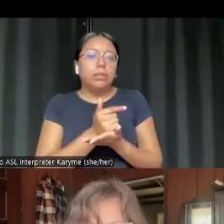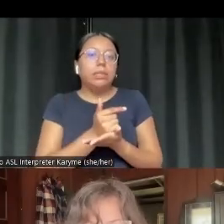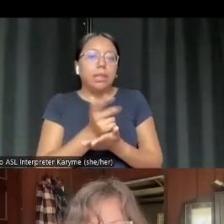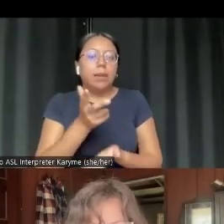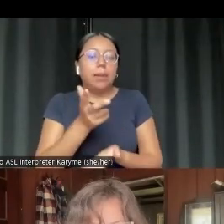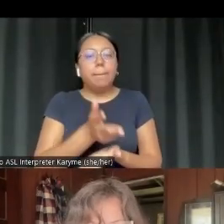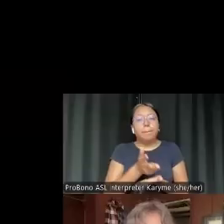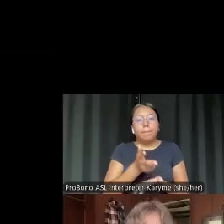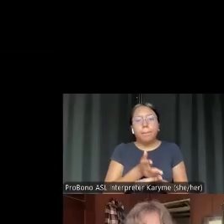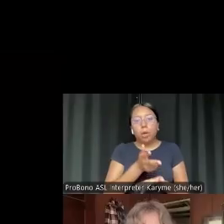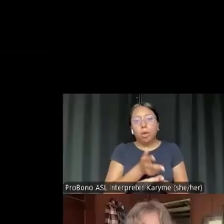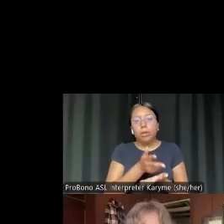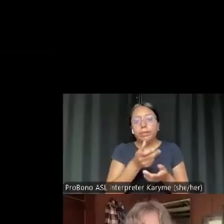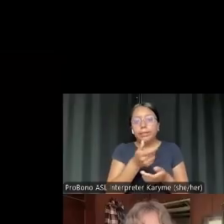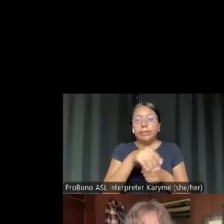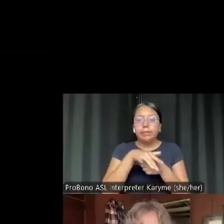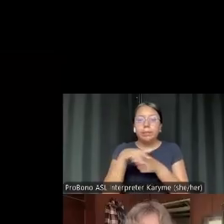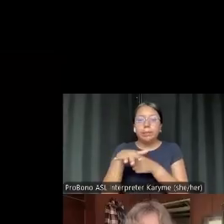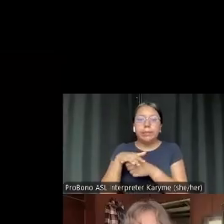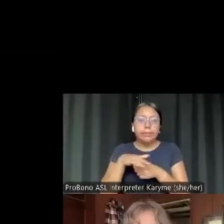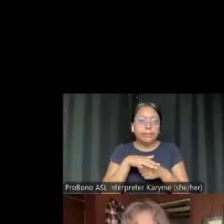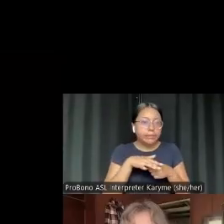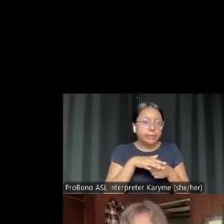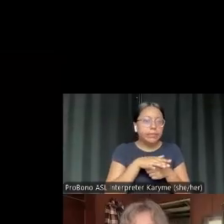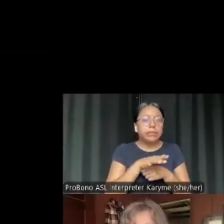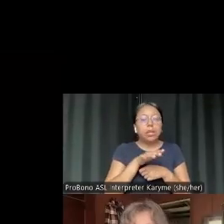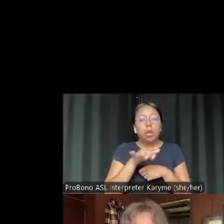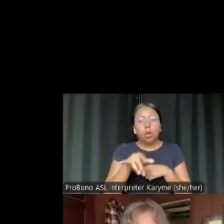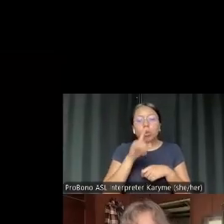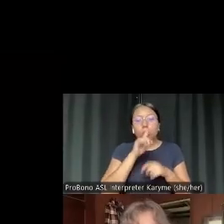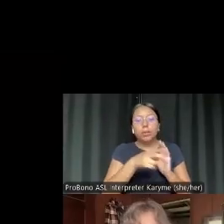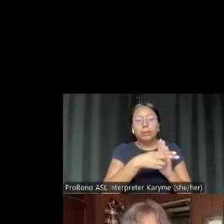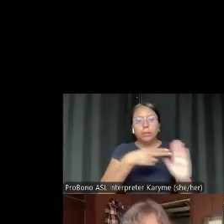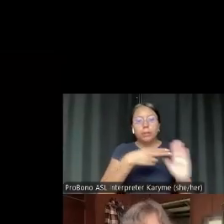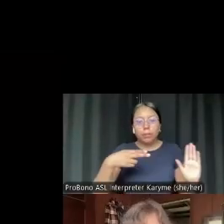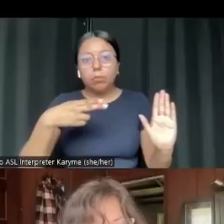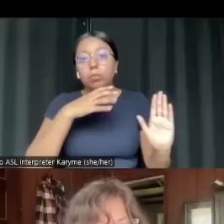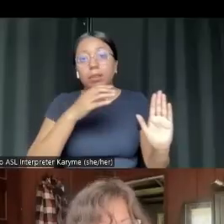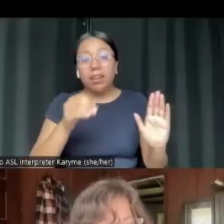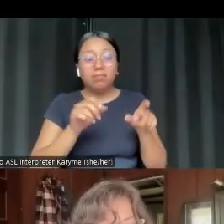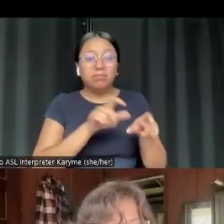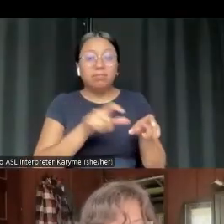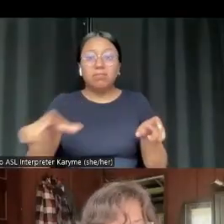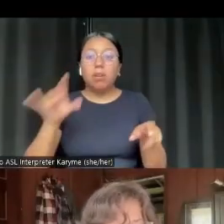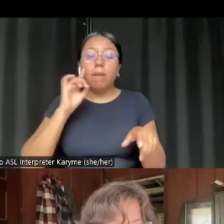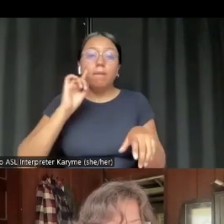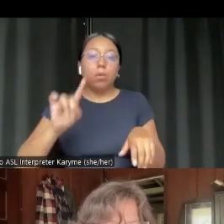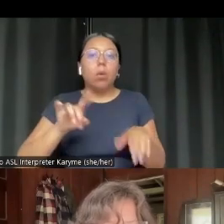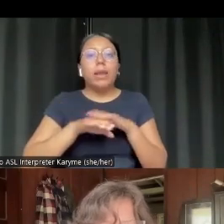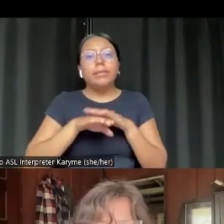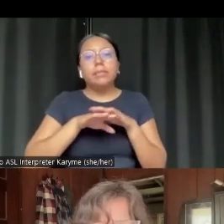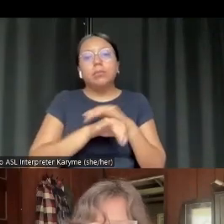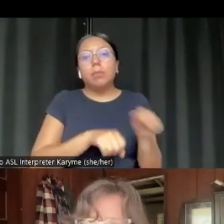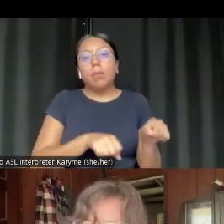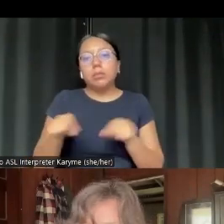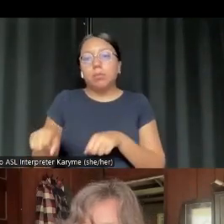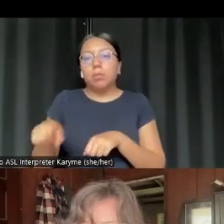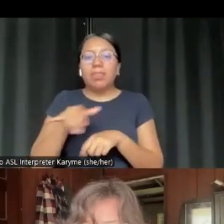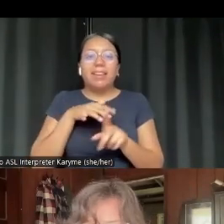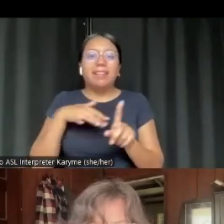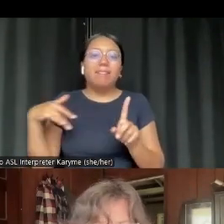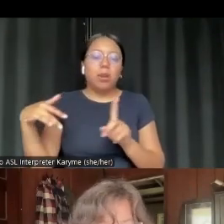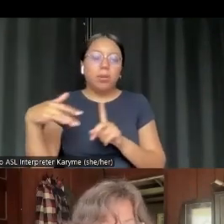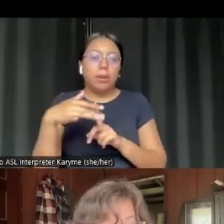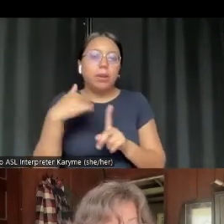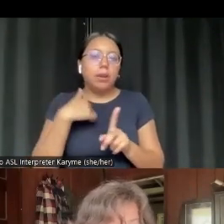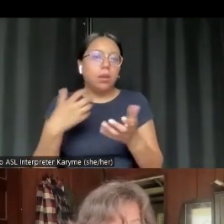spaces, doors, and so on would be marked and set aside to make access more possible in the built environment. And I want to talk